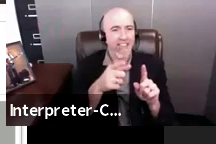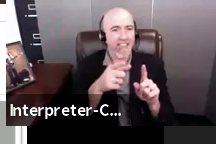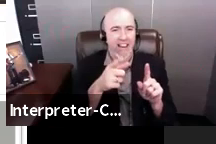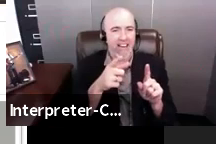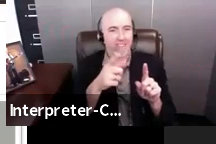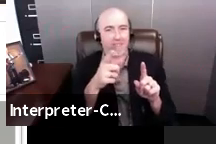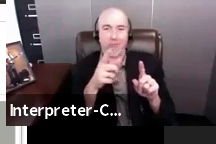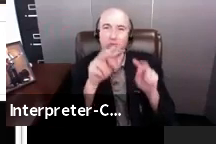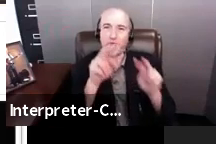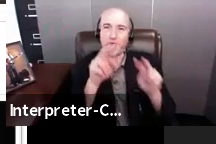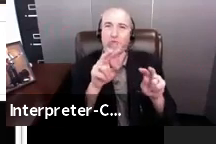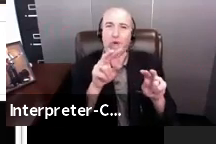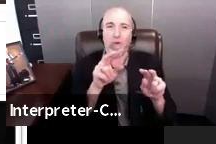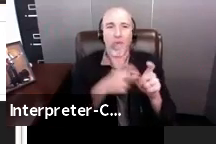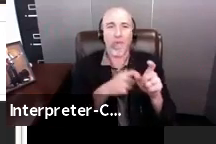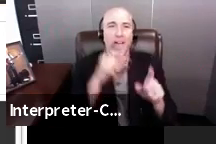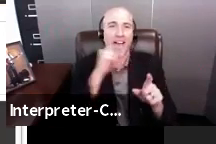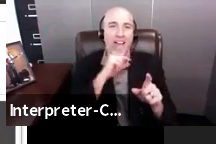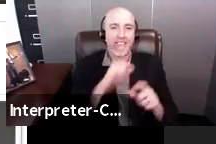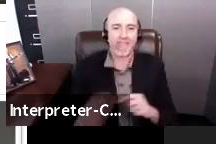Galveston.